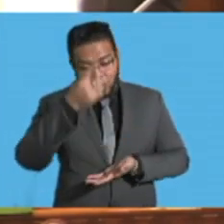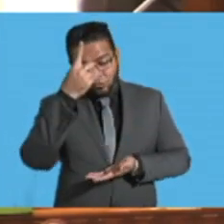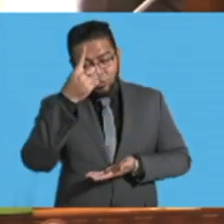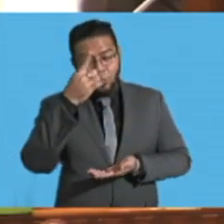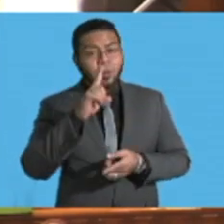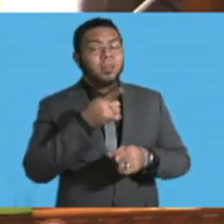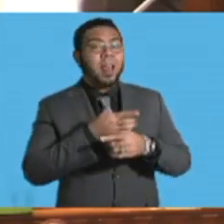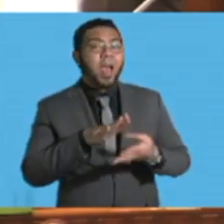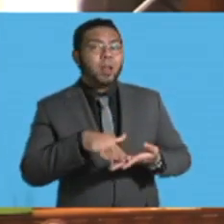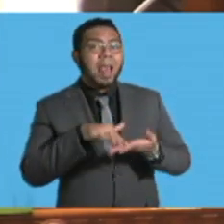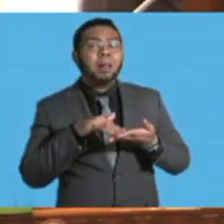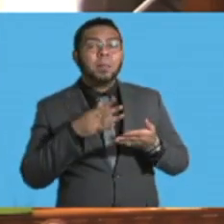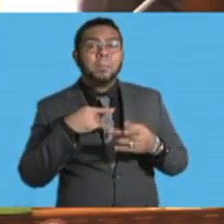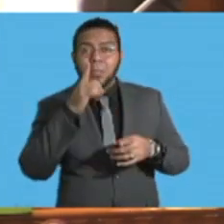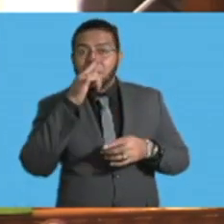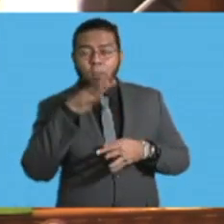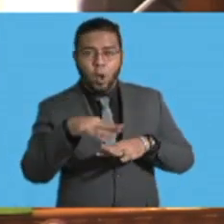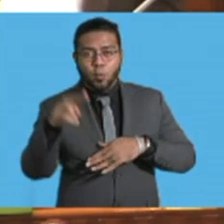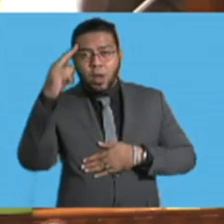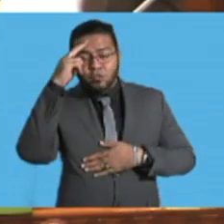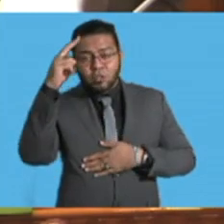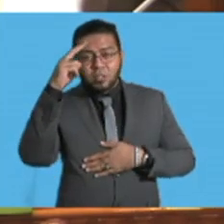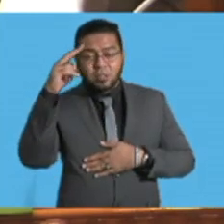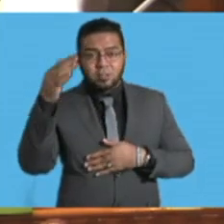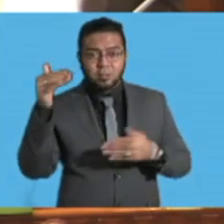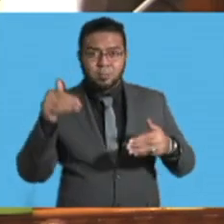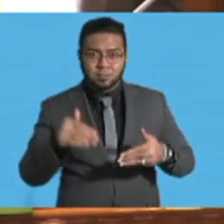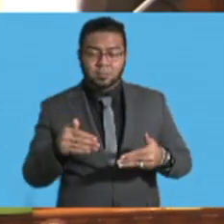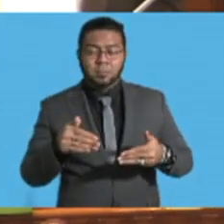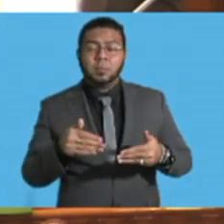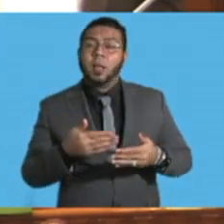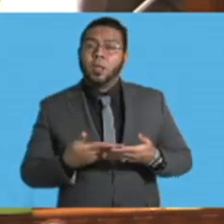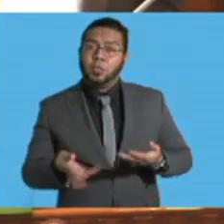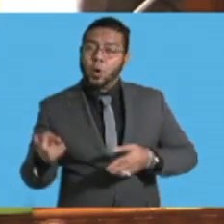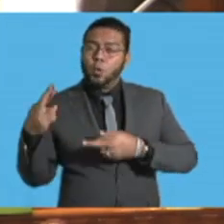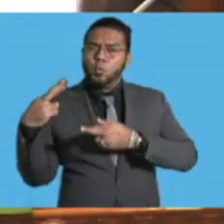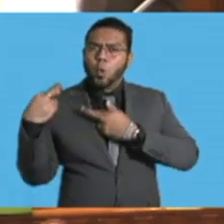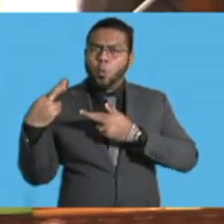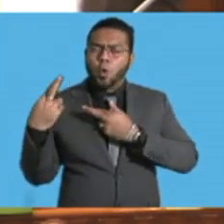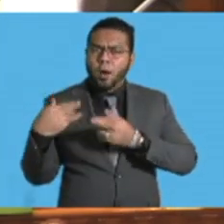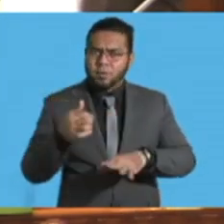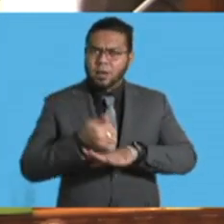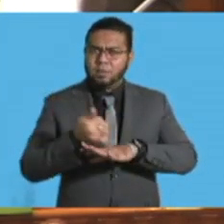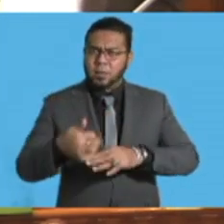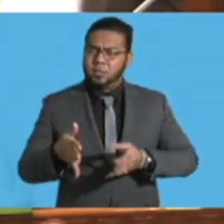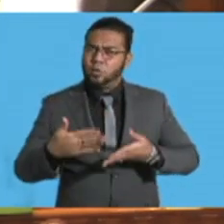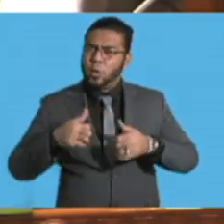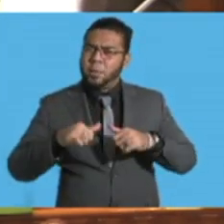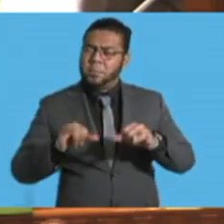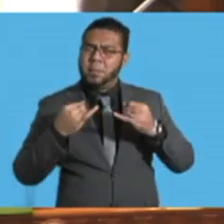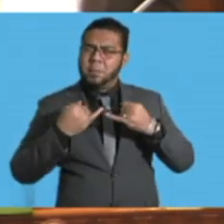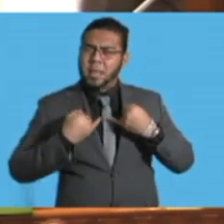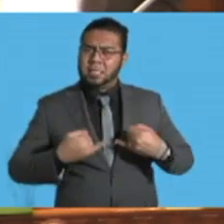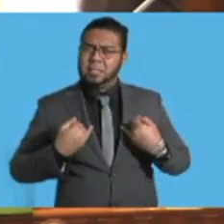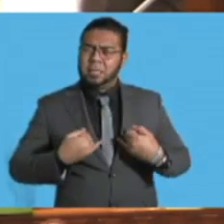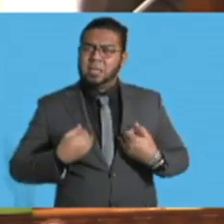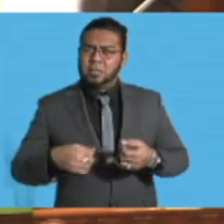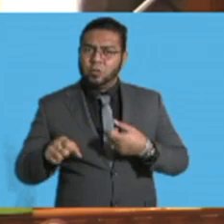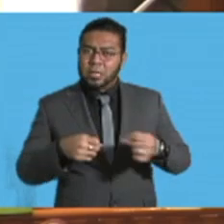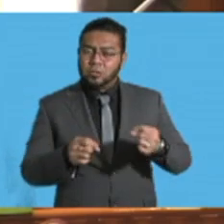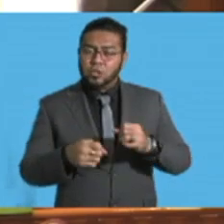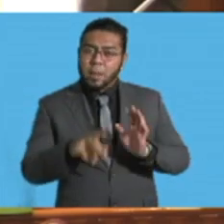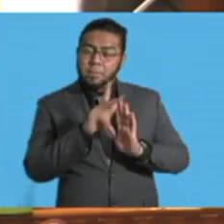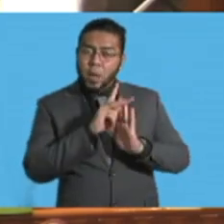nation. Madam Speaker, generally the role of any government is to implement strategies and policies. However, the Fiji